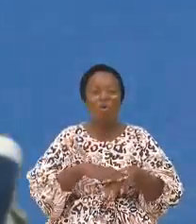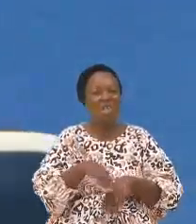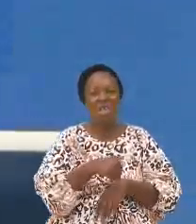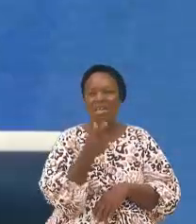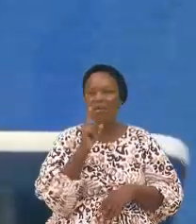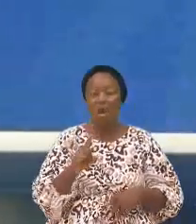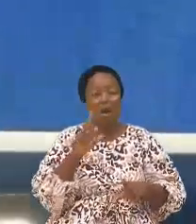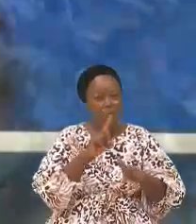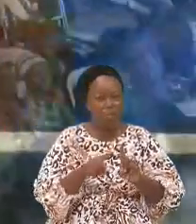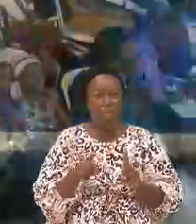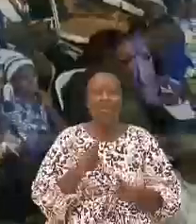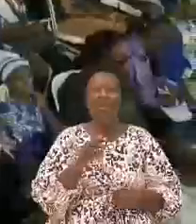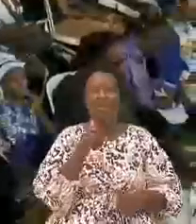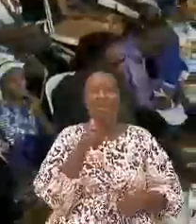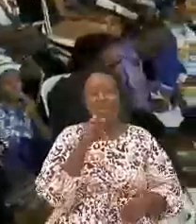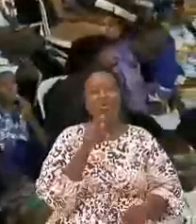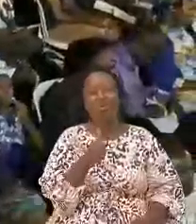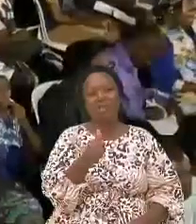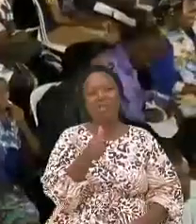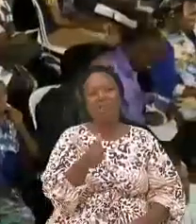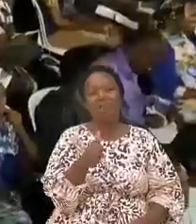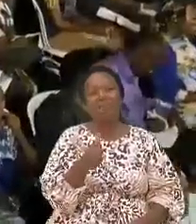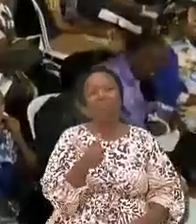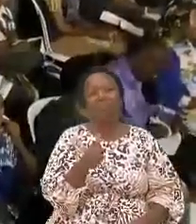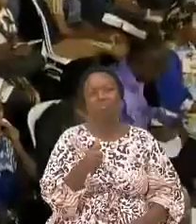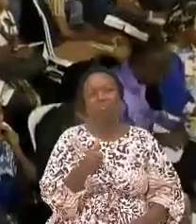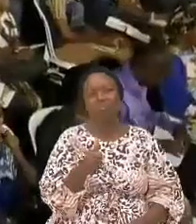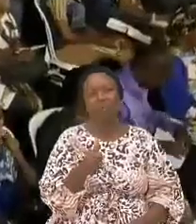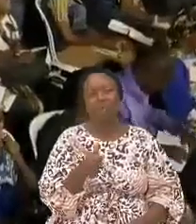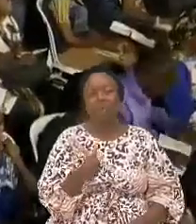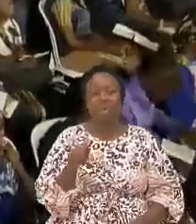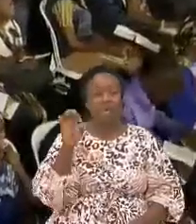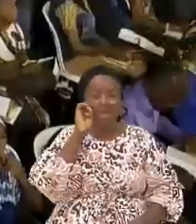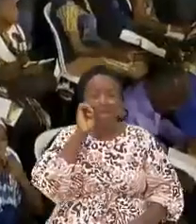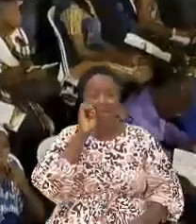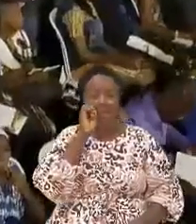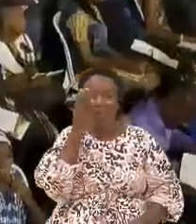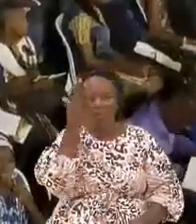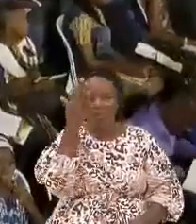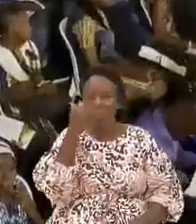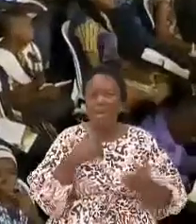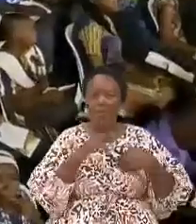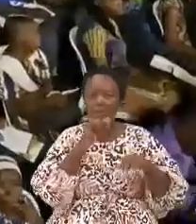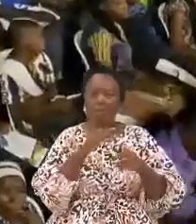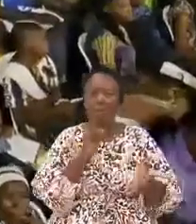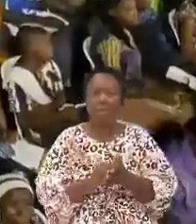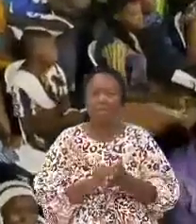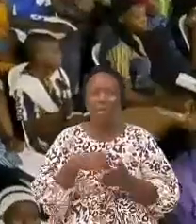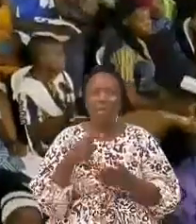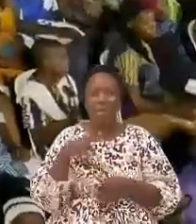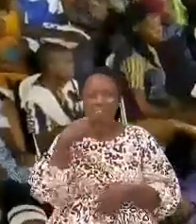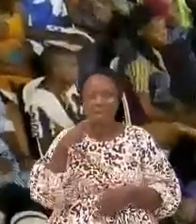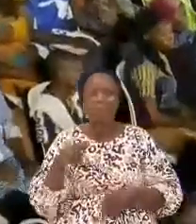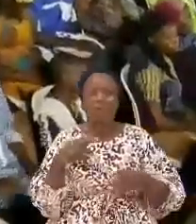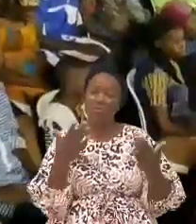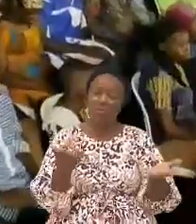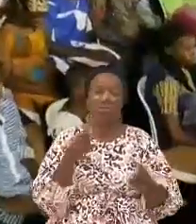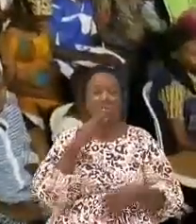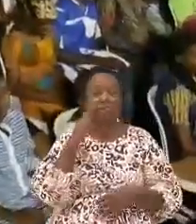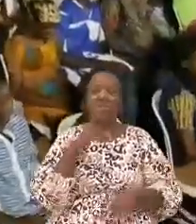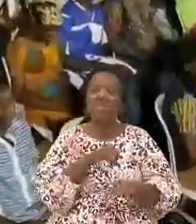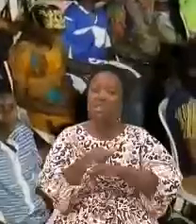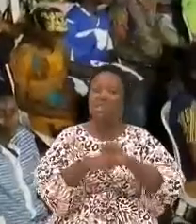Adam, on Eve, on anybody but yourself. Eve, why have you done